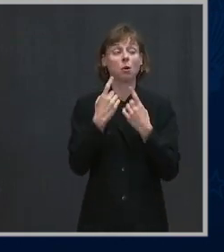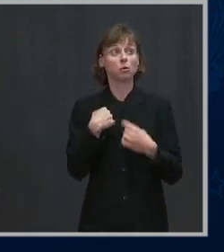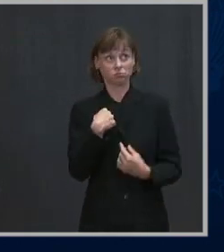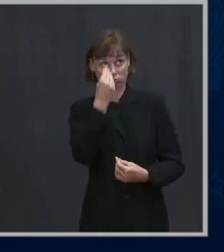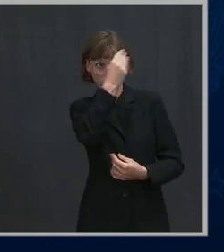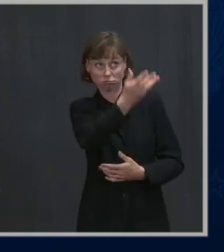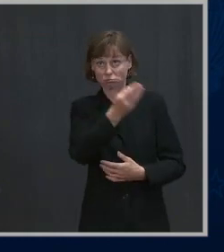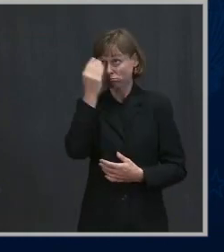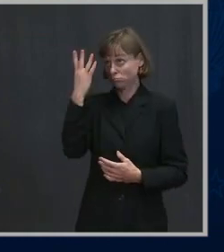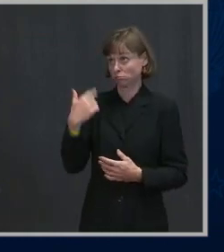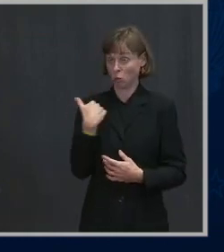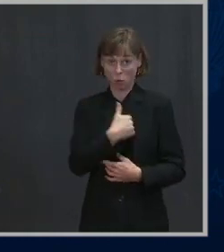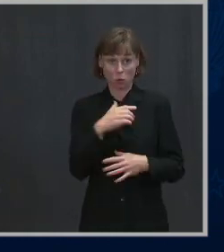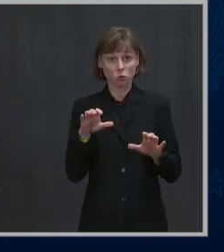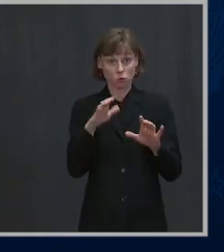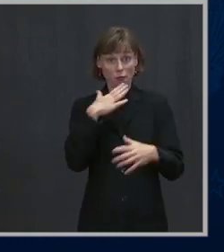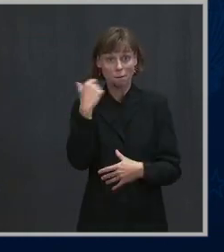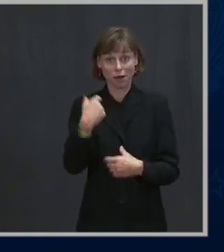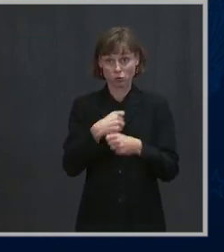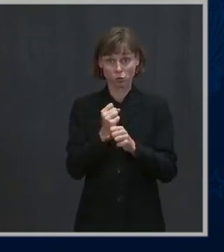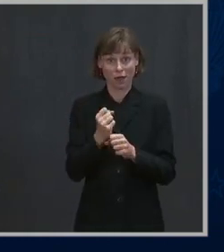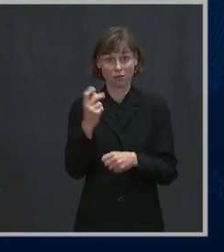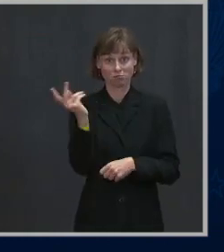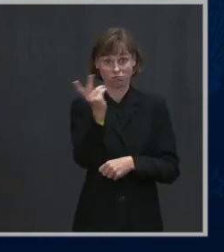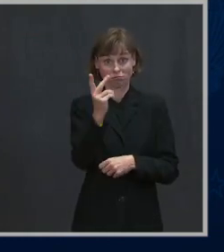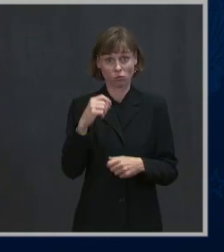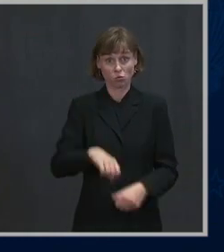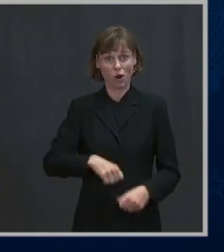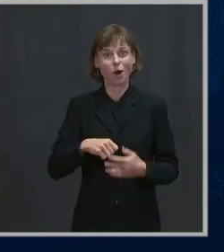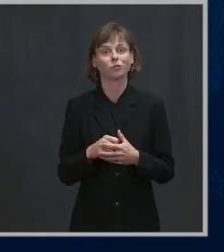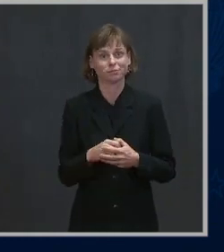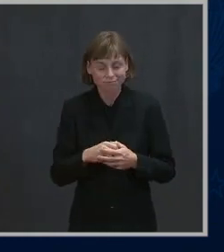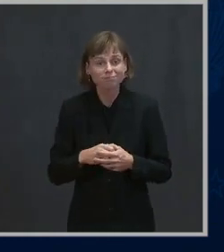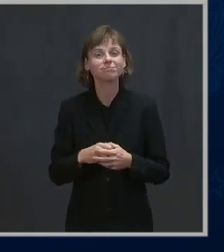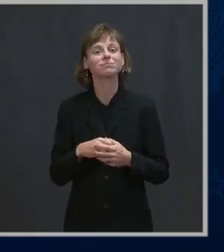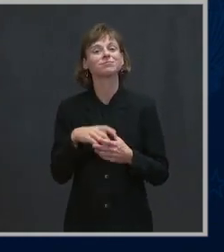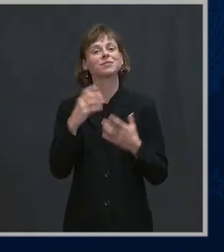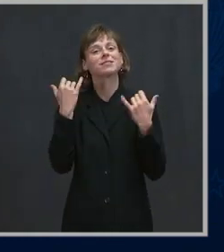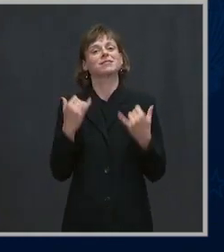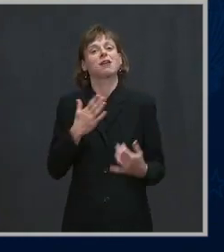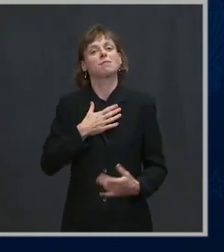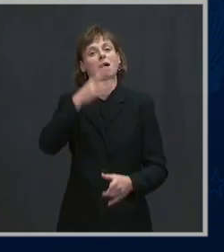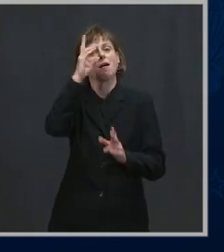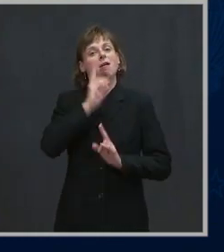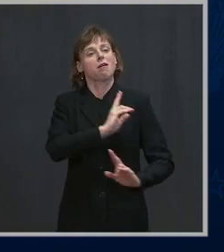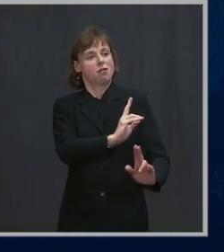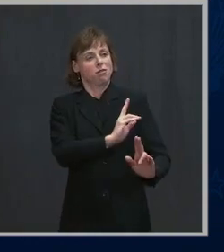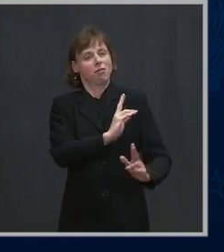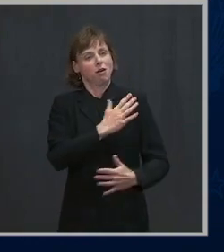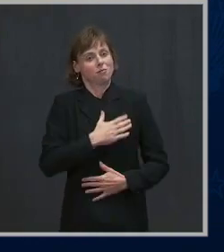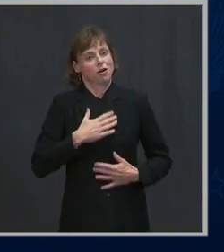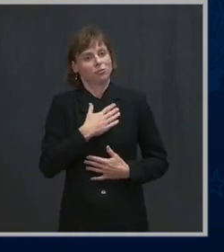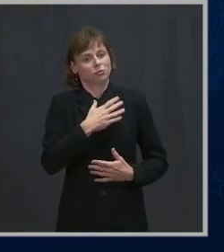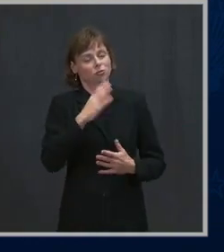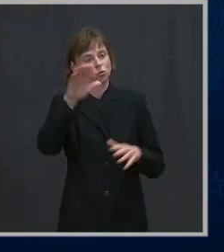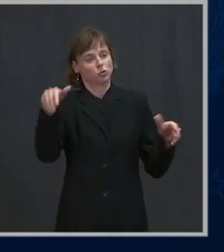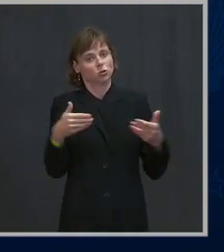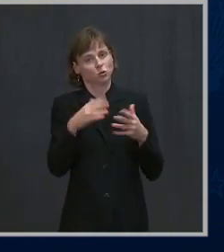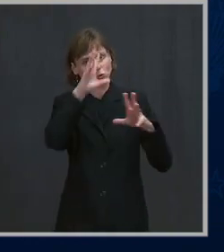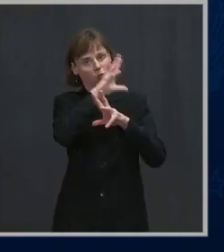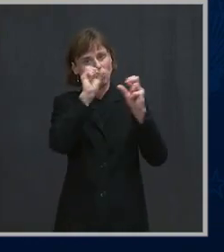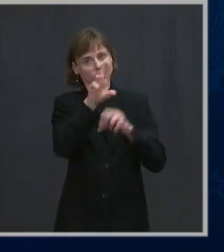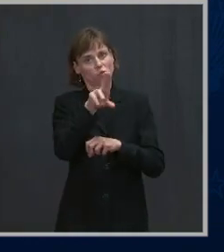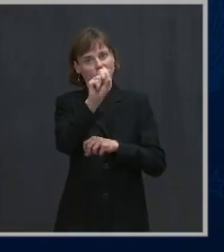madam vice president to make you proud and with that it is my pleasure to introduce the president of the united states